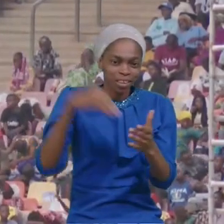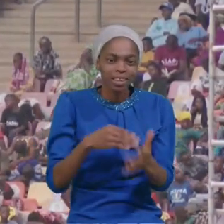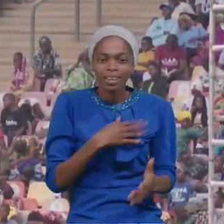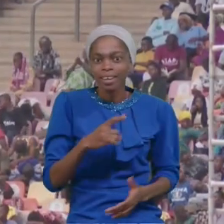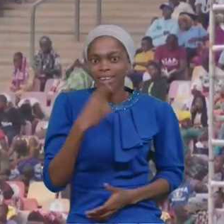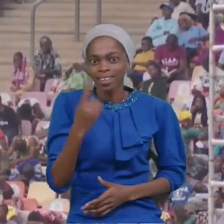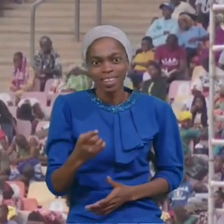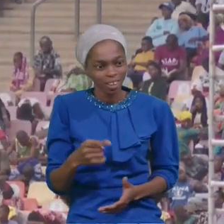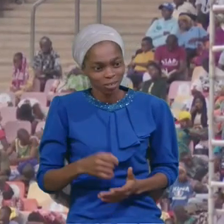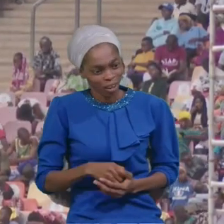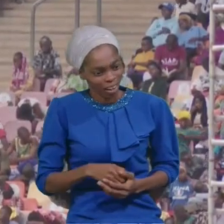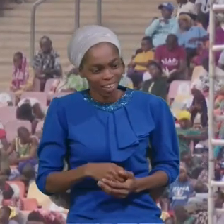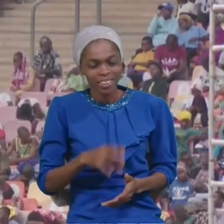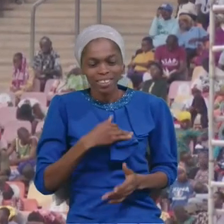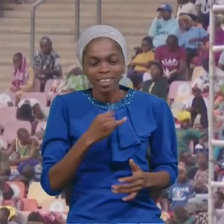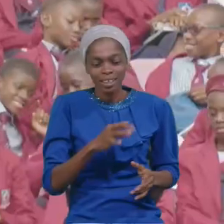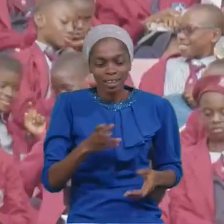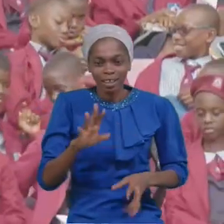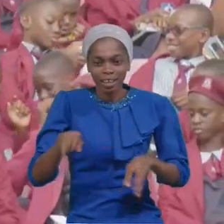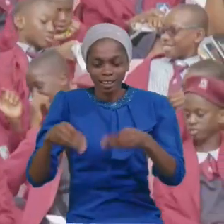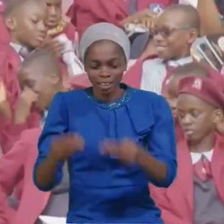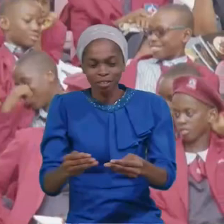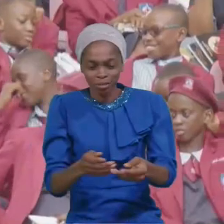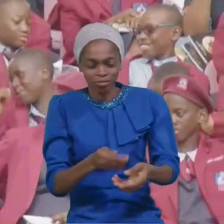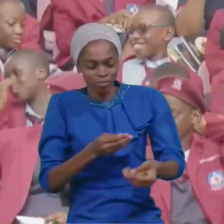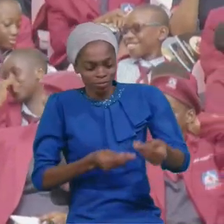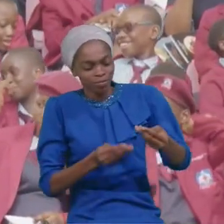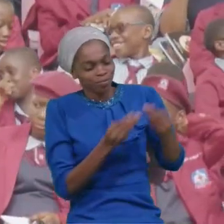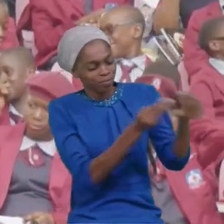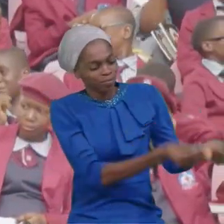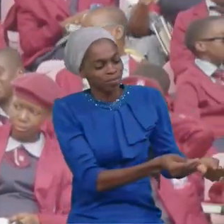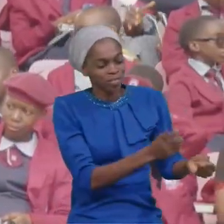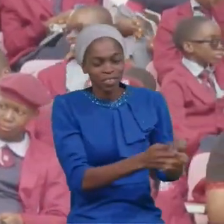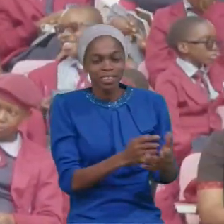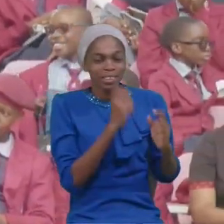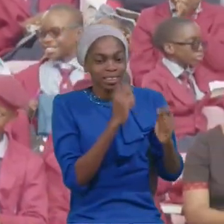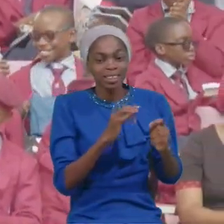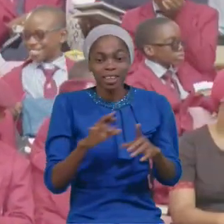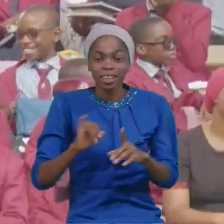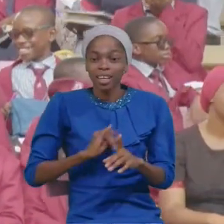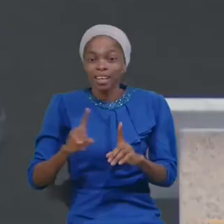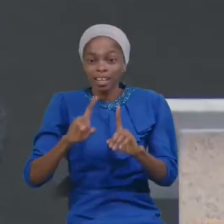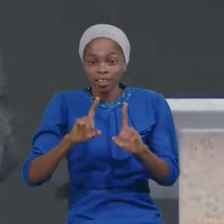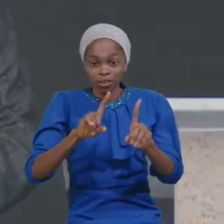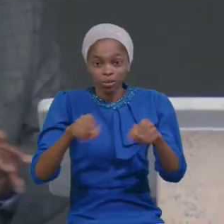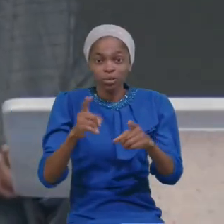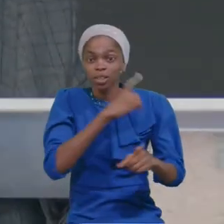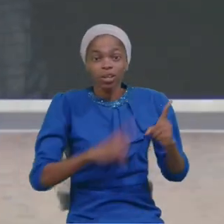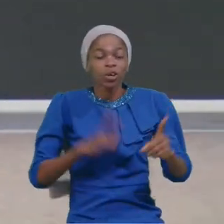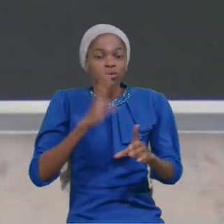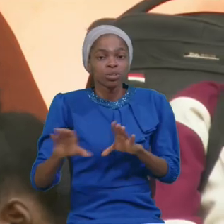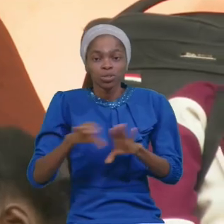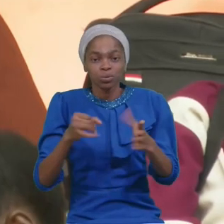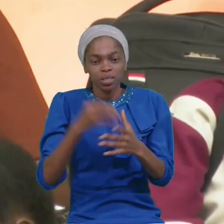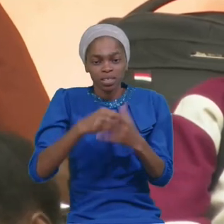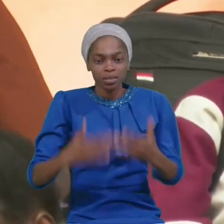The Lord will do it in your life. And multiply his grace in your life in Jesus'